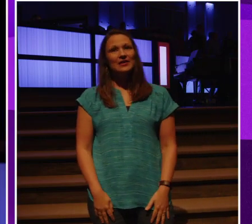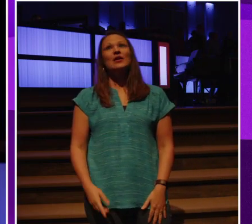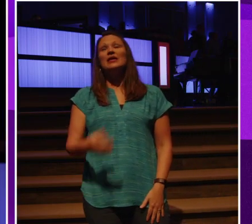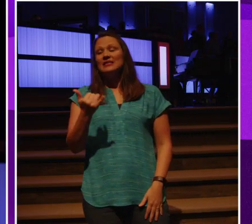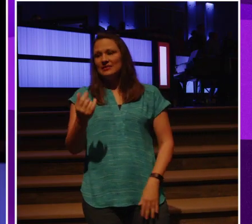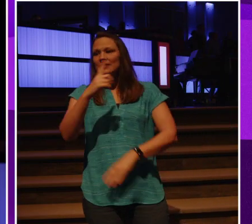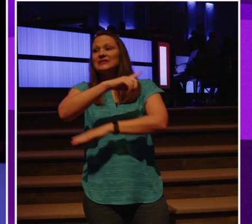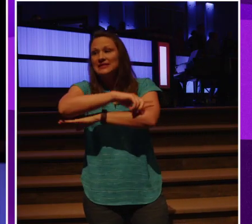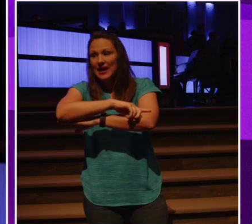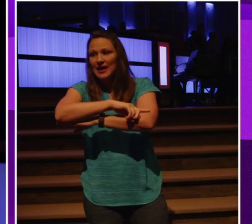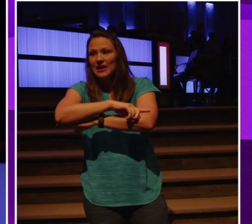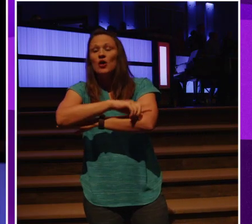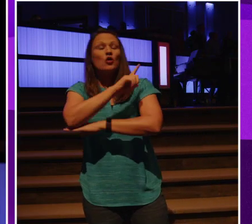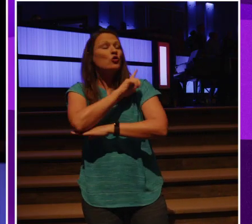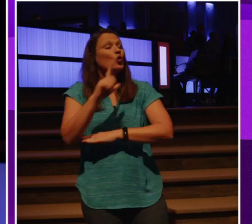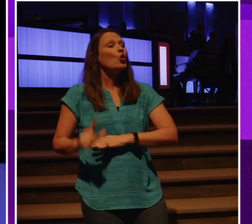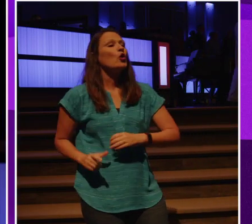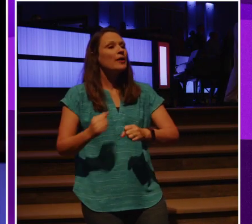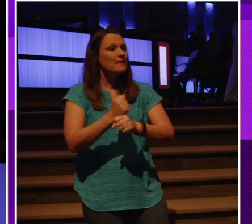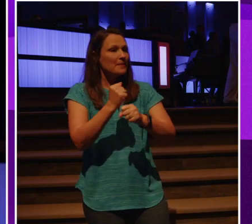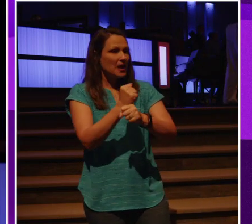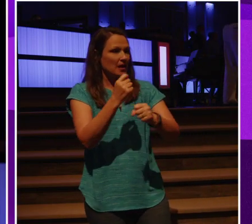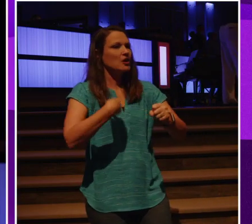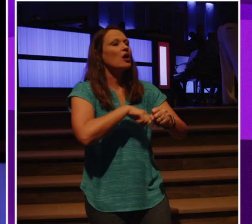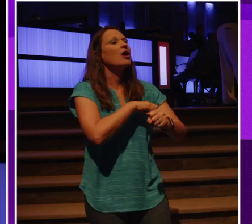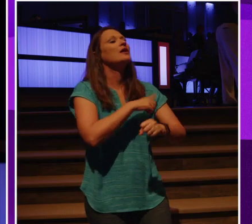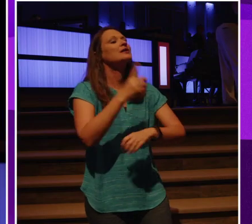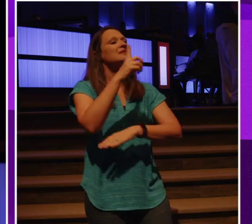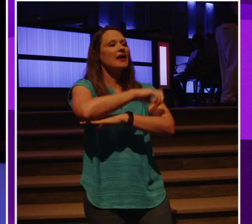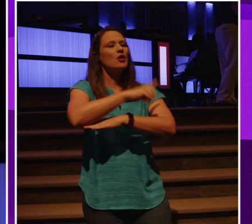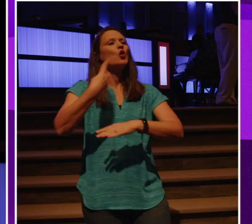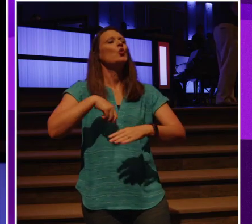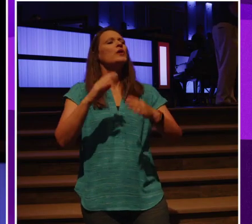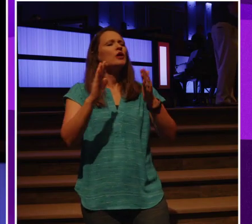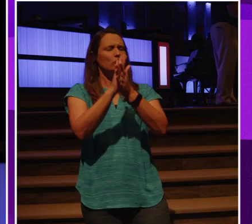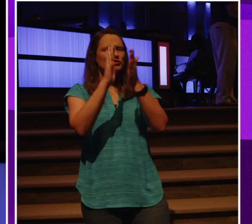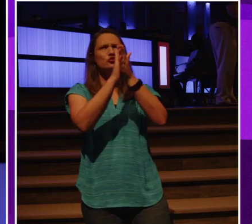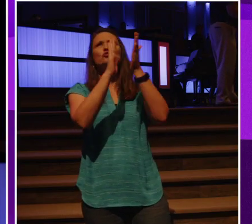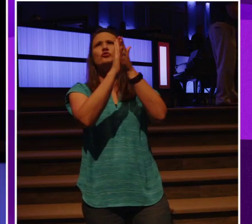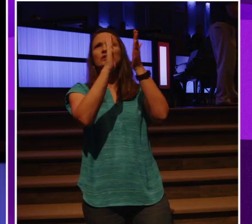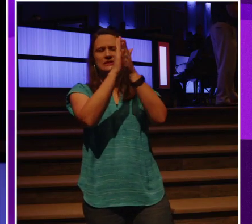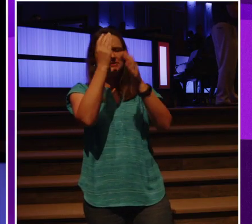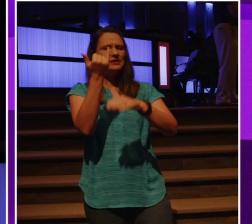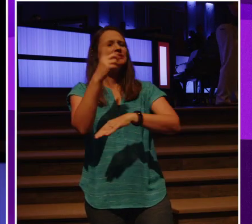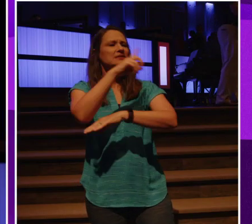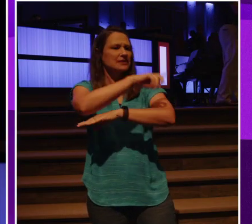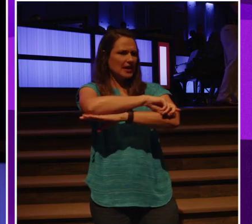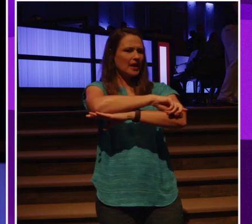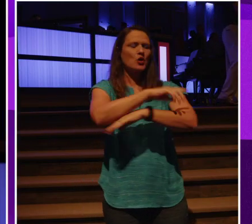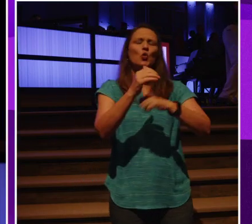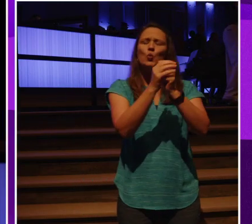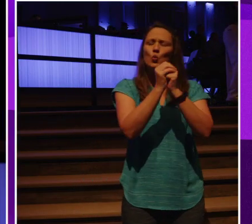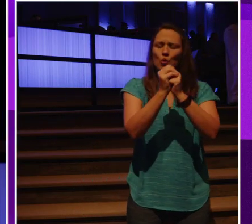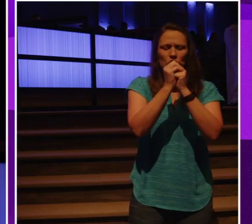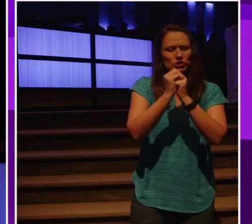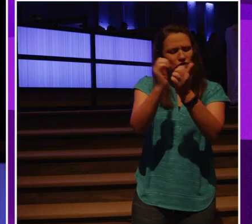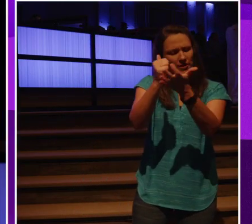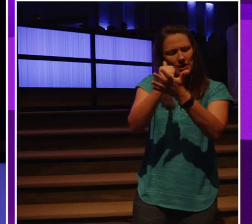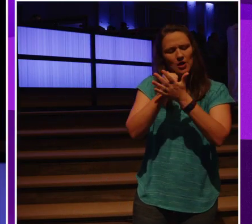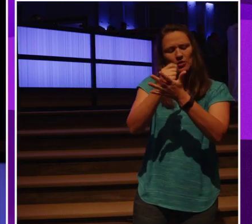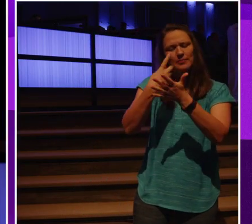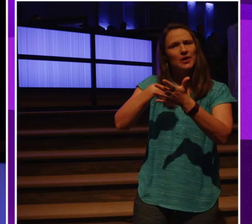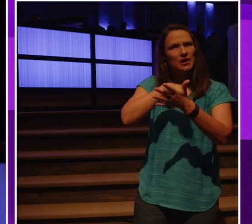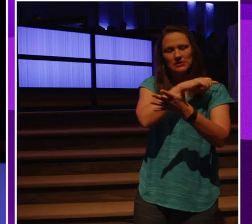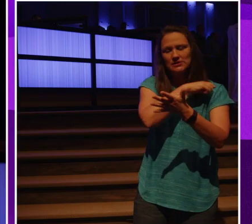is the day the Lord has made, and we need to rejoice and be glad in it. Amen. And worship will do so many things for us. And so